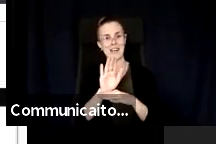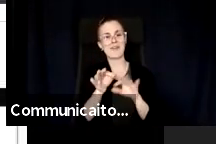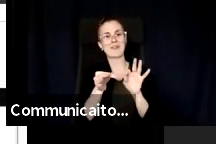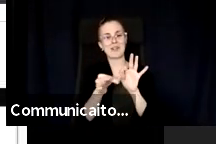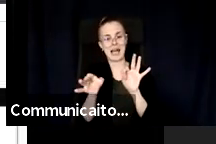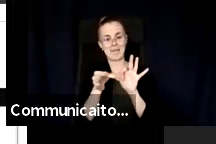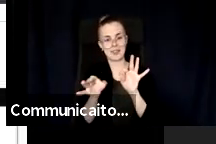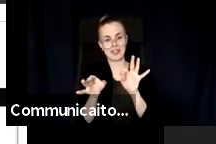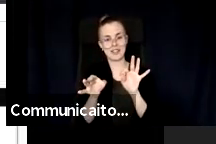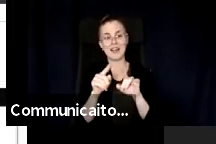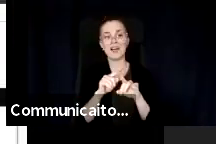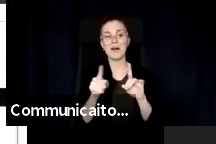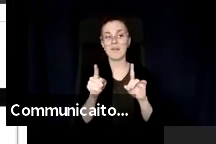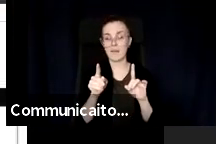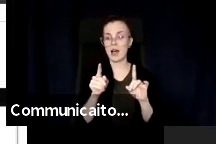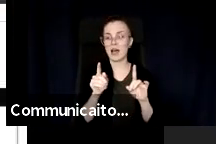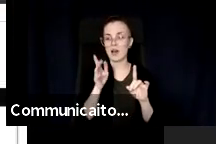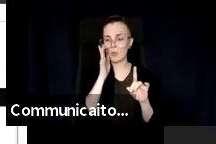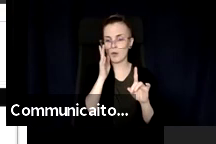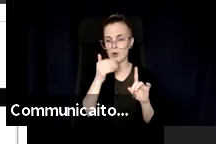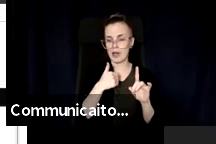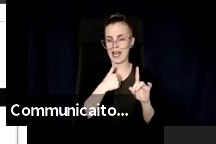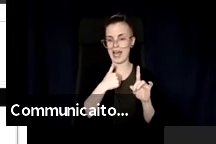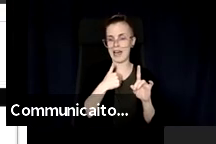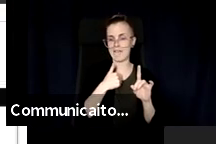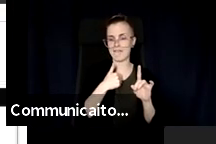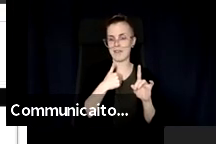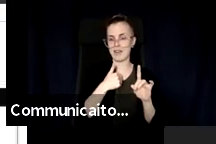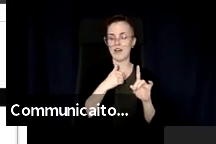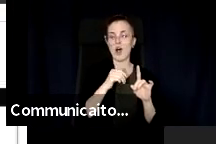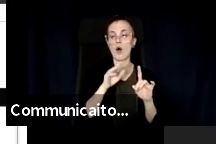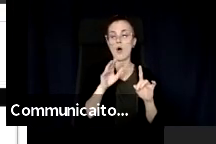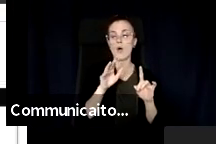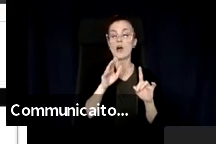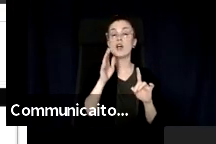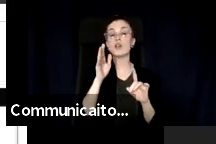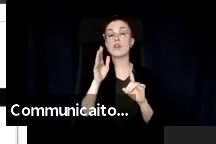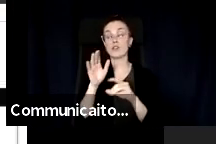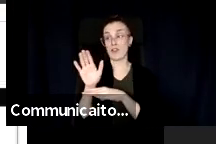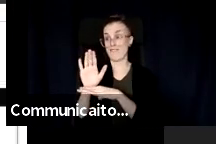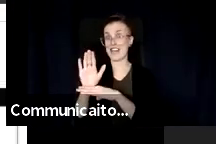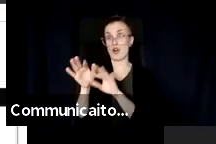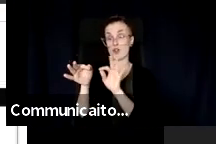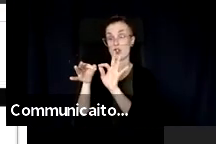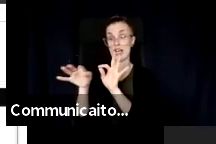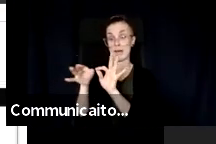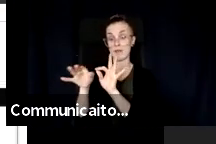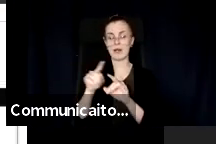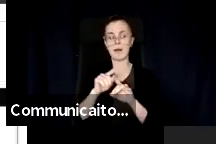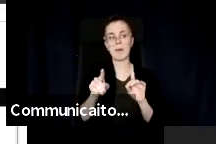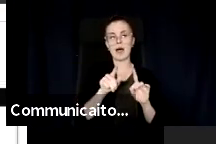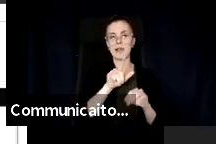the streamed caption and the interpreter services at 1 o'clock.